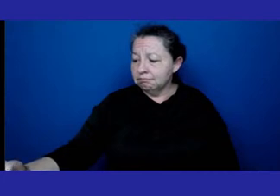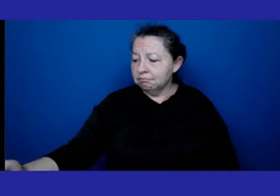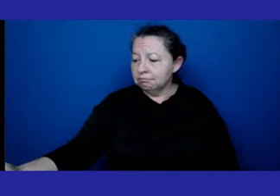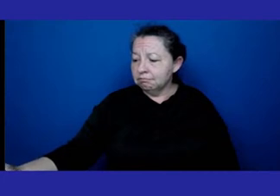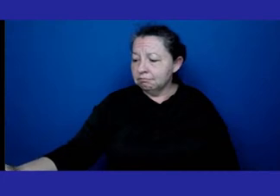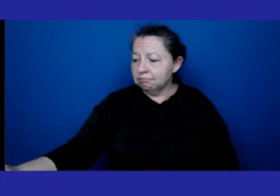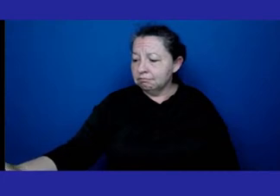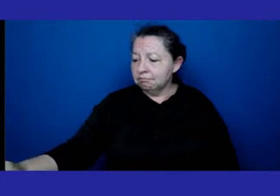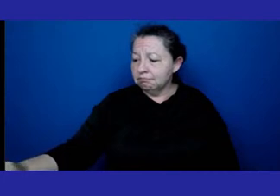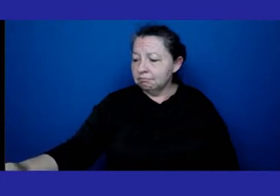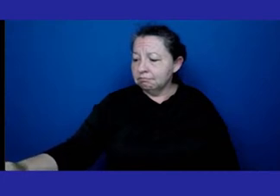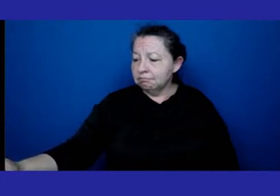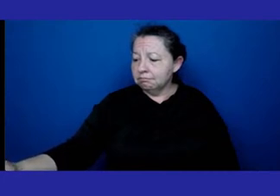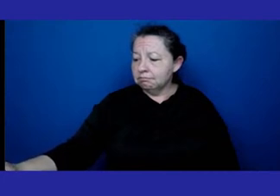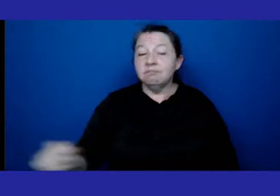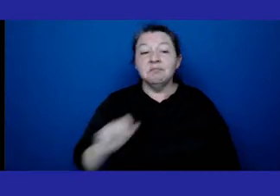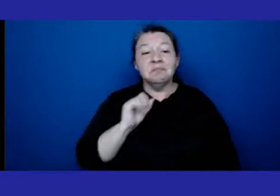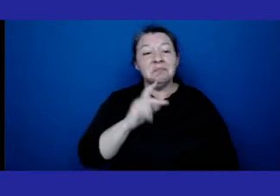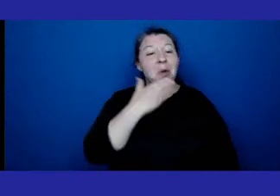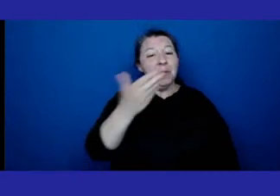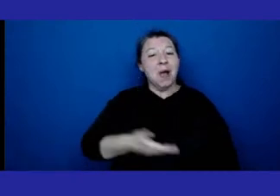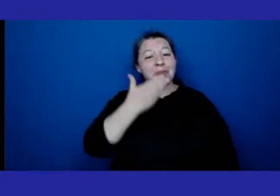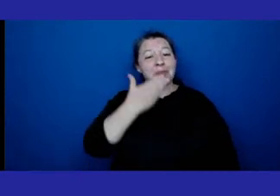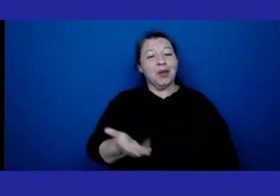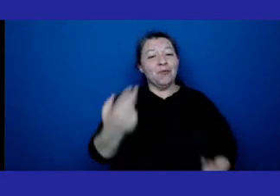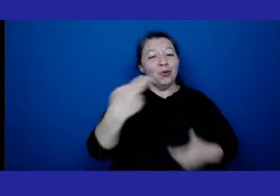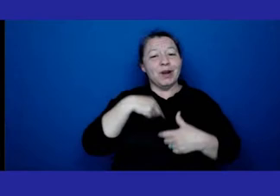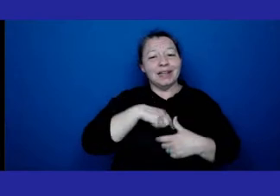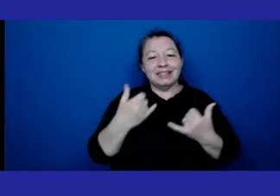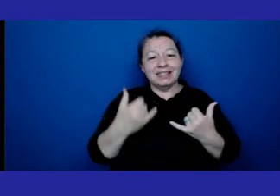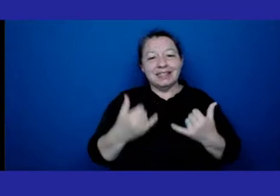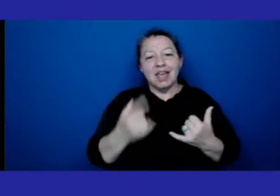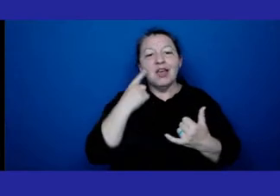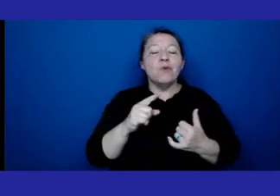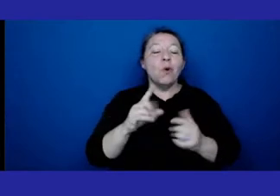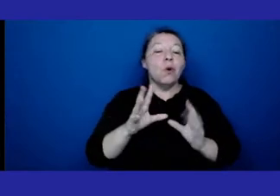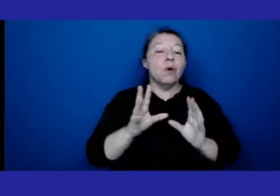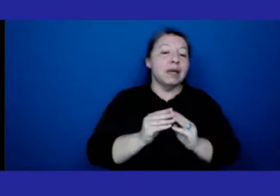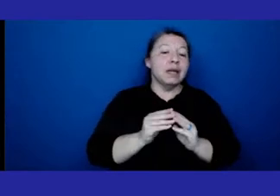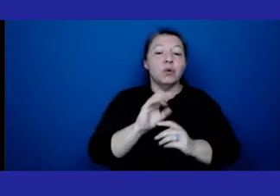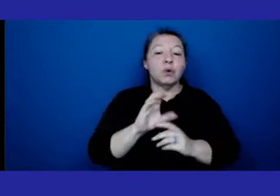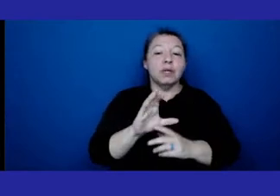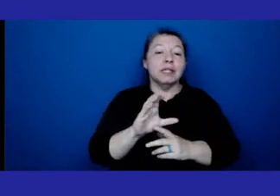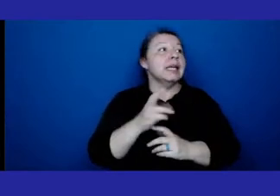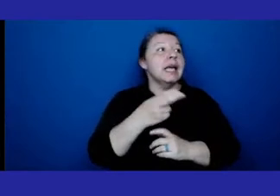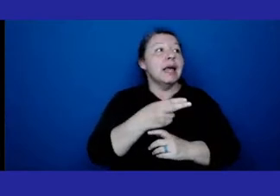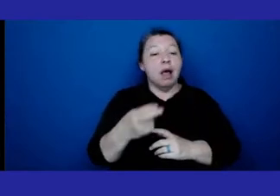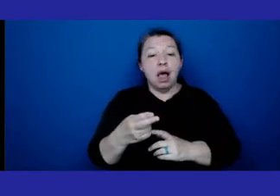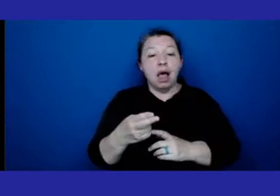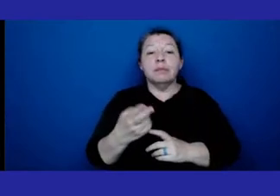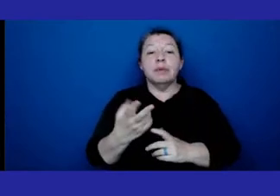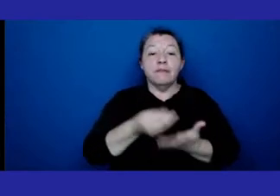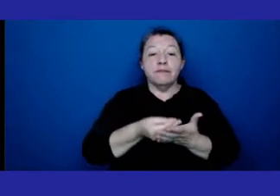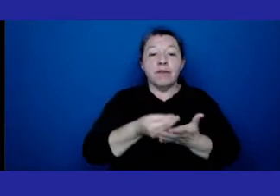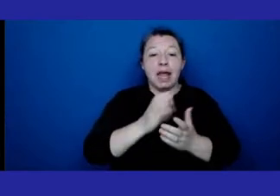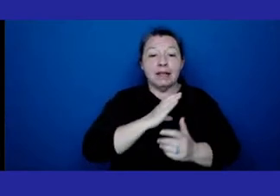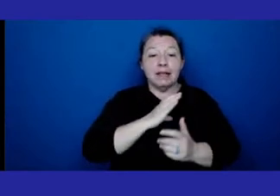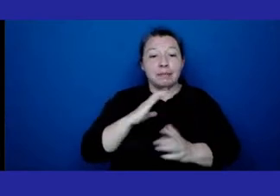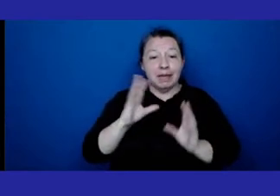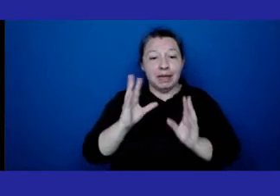Okay, so welcome and thank you for joining us today for the meeting of the New York City Health and Hospitals Finance Committee meeting. This meeting is officially called to order.